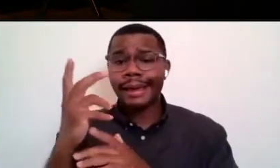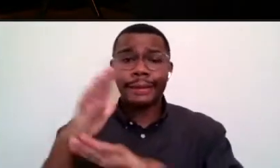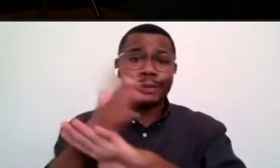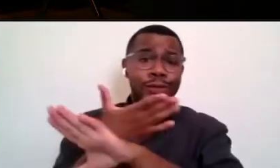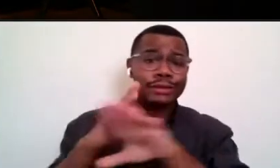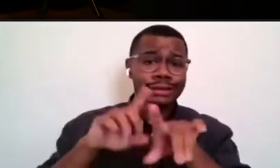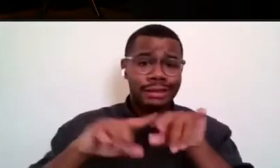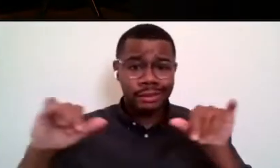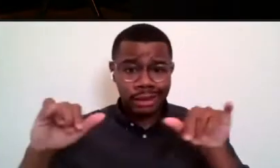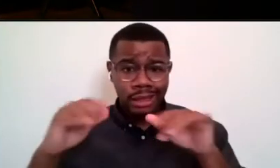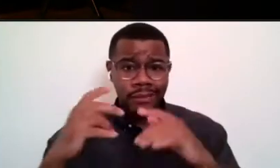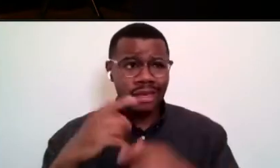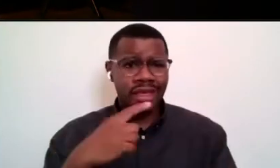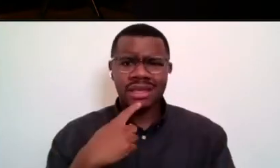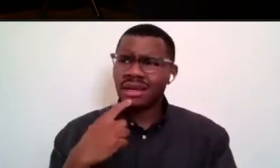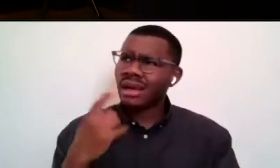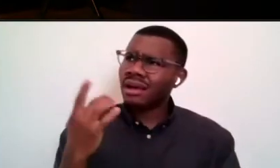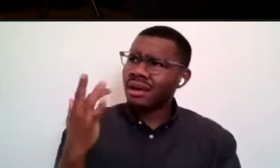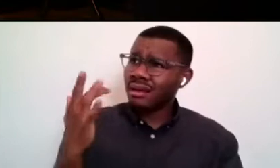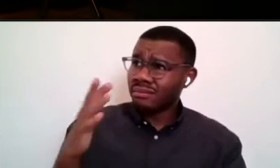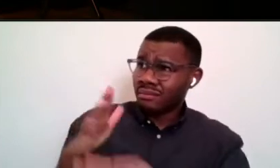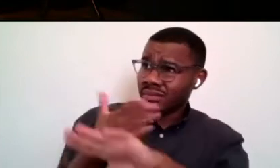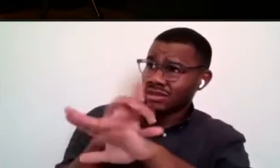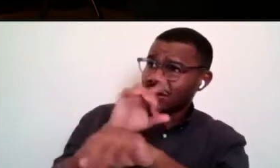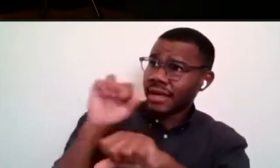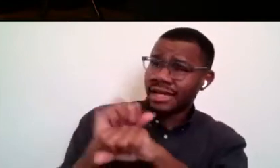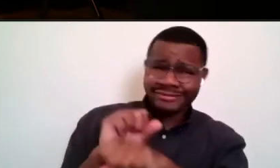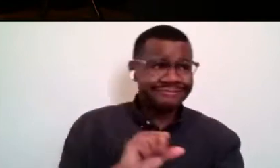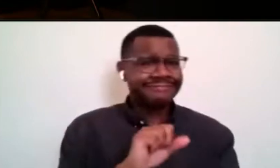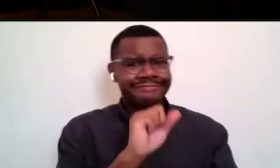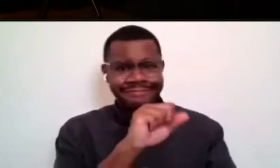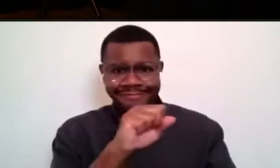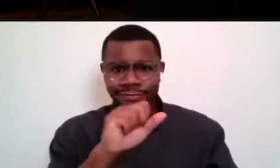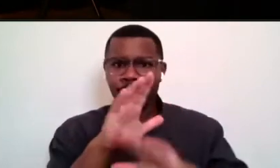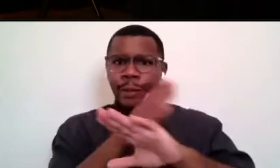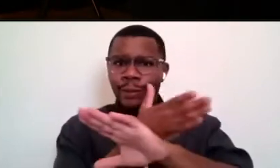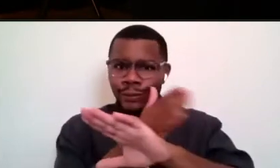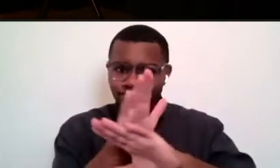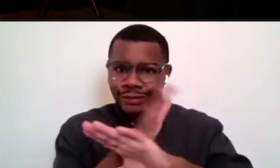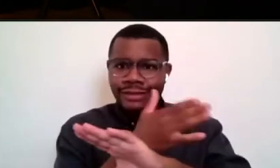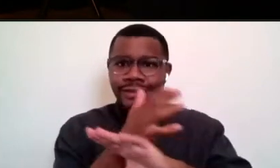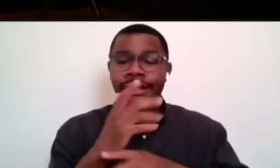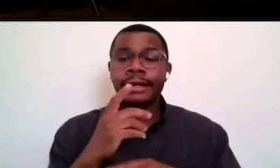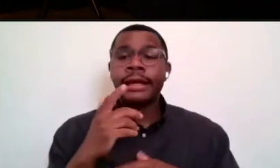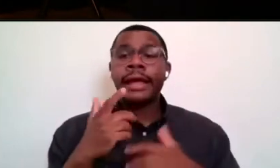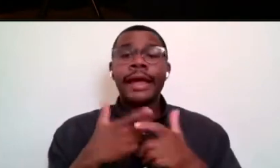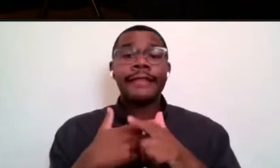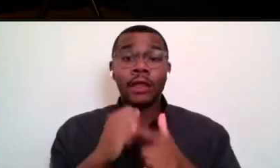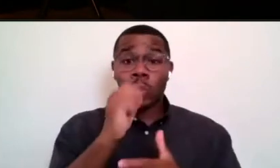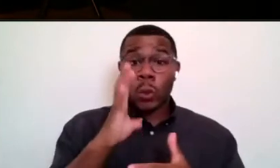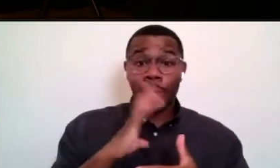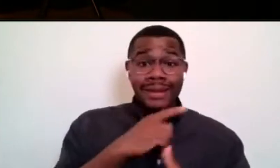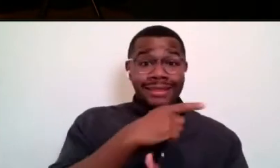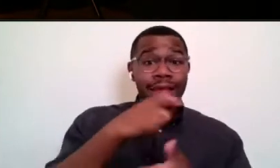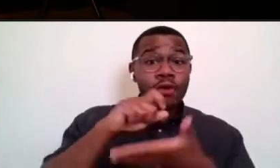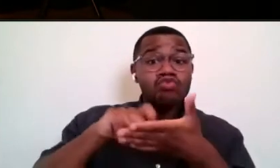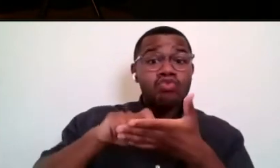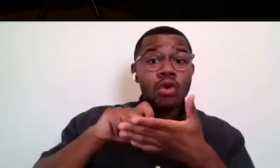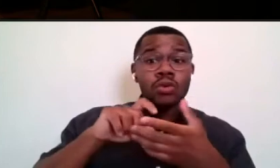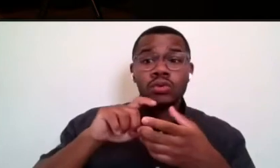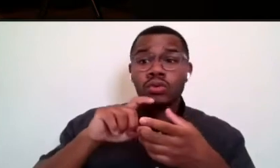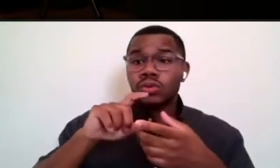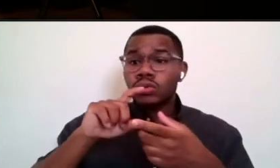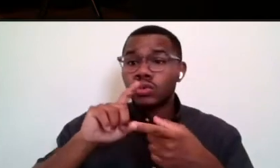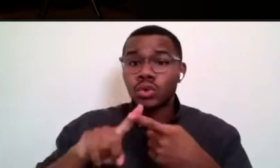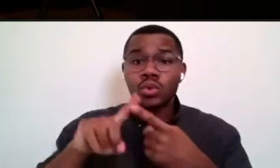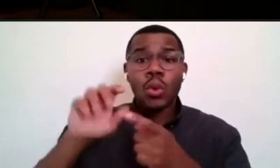music. Let us move it like music. And then I took a piece that the women wrote to Auburn State Prison, men. And it